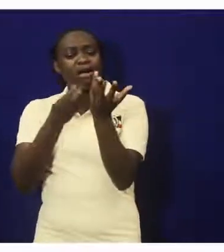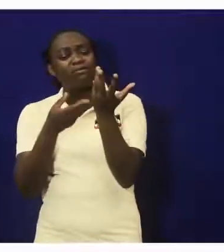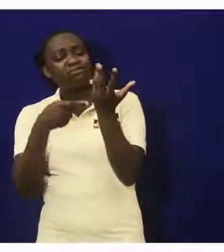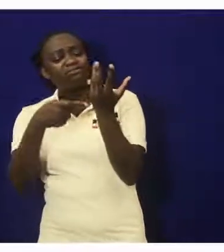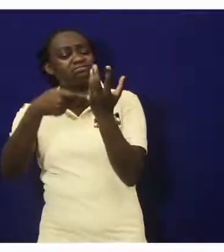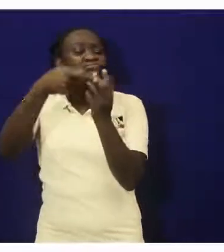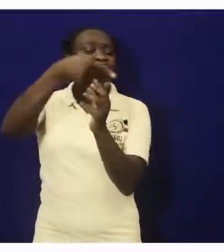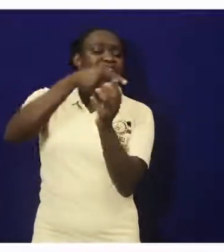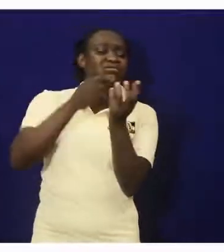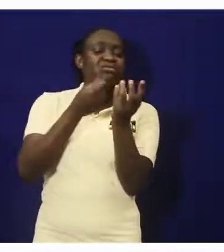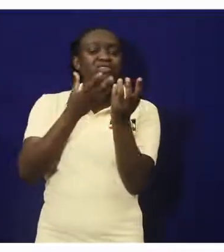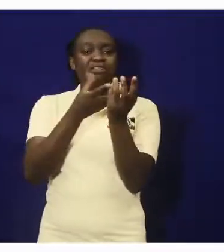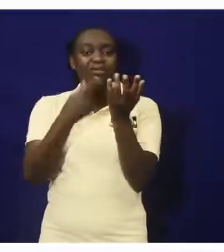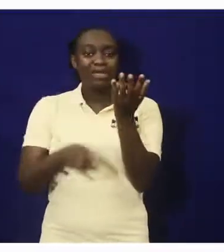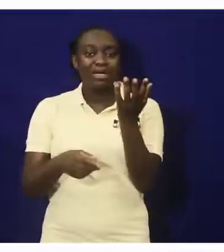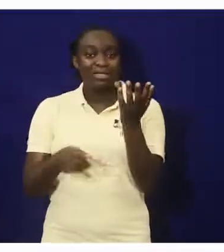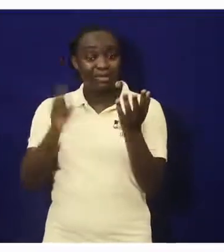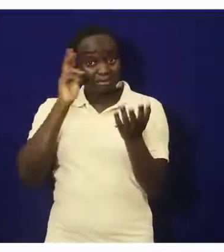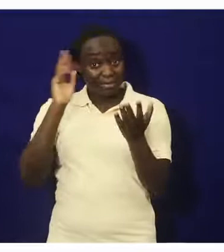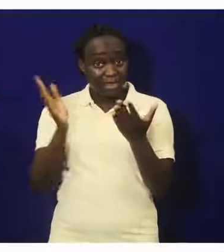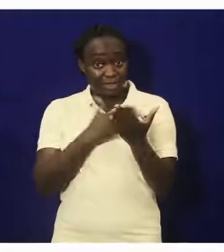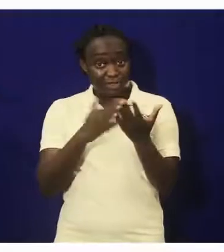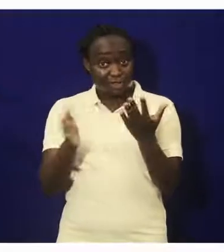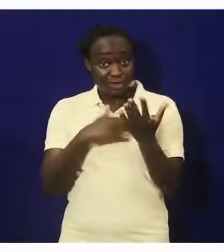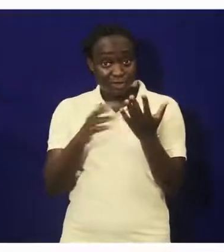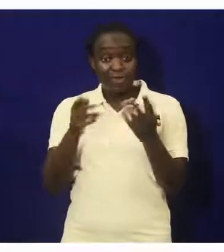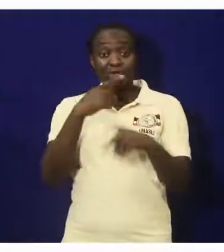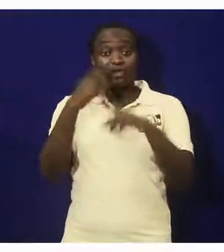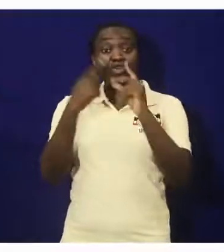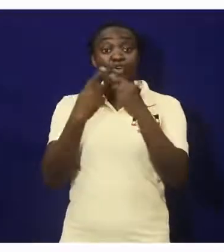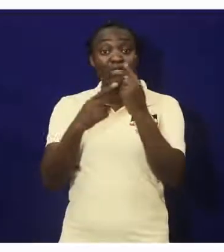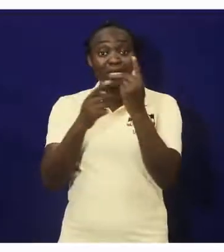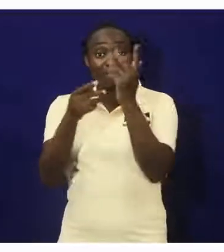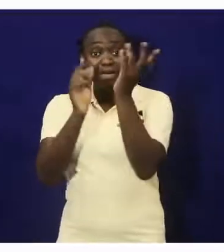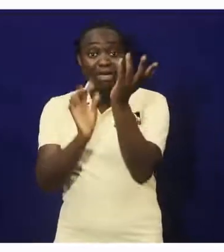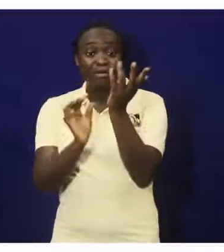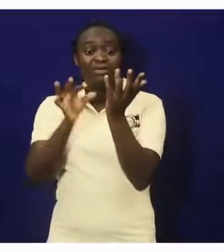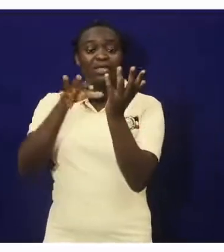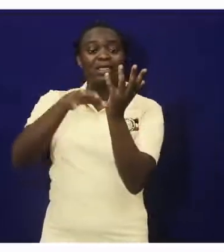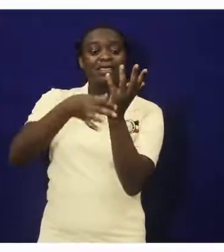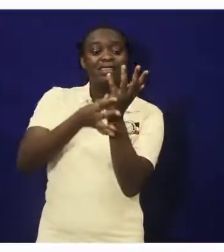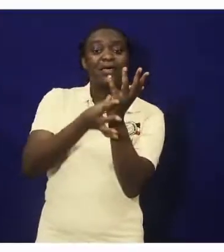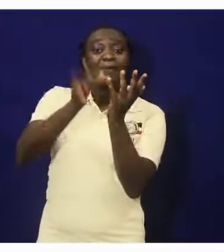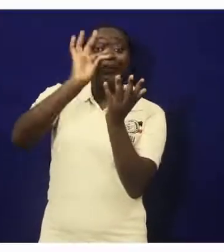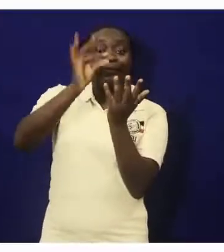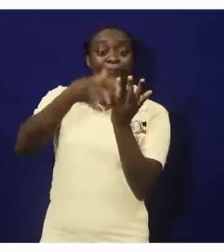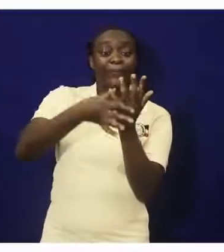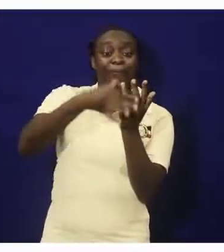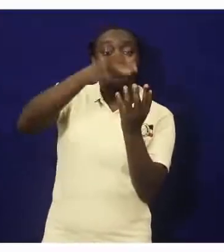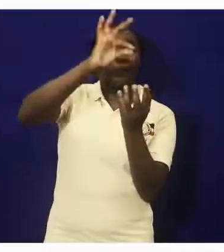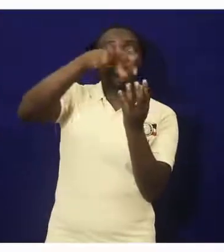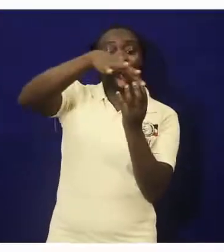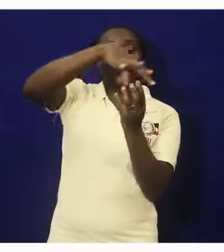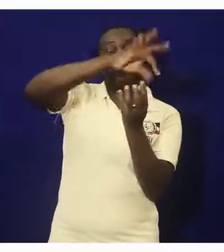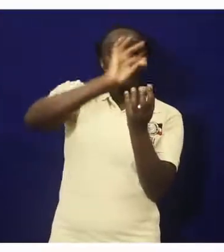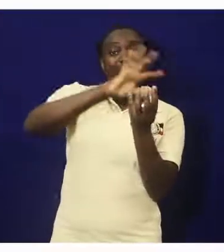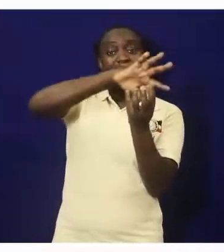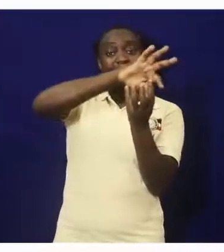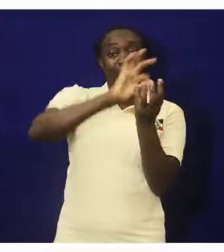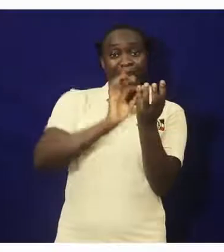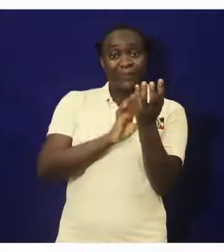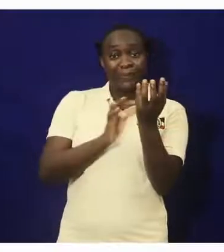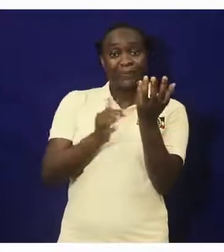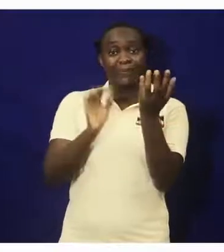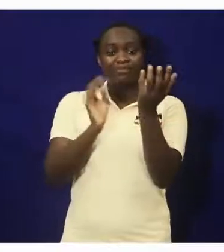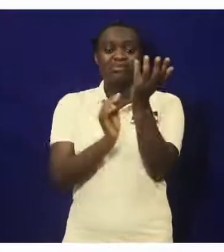said, see the sepals shielding the buds, see the